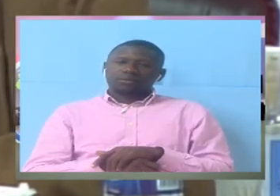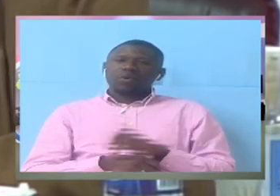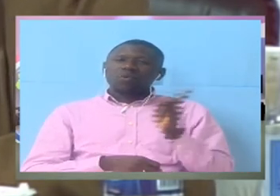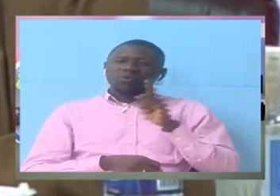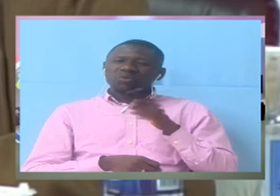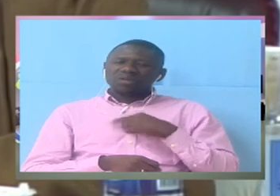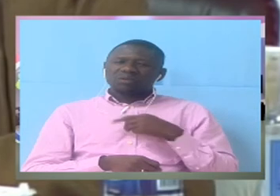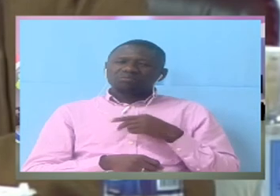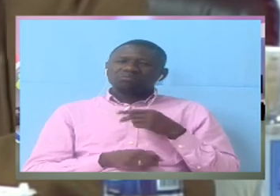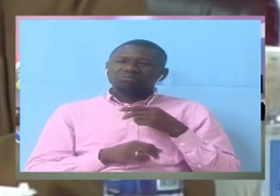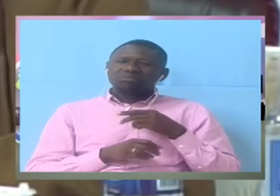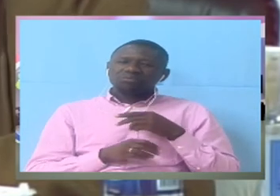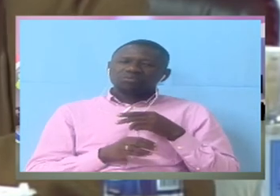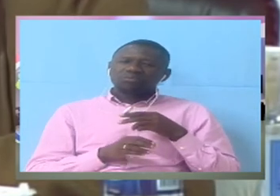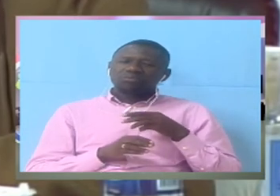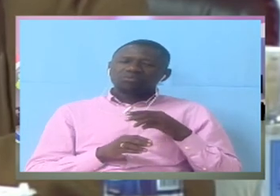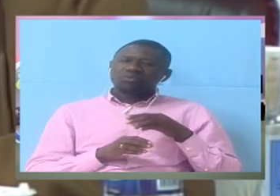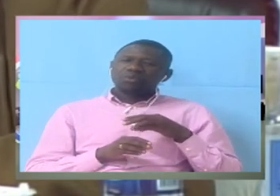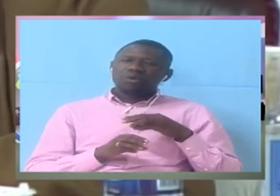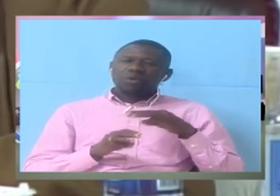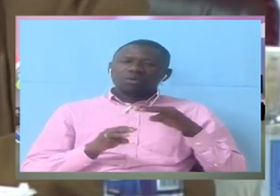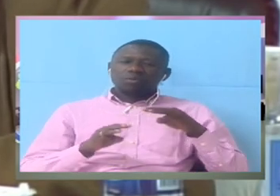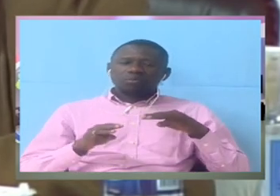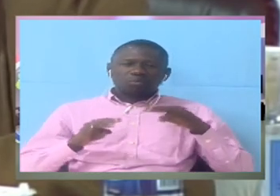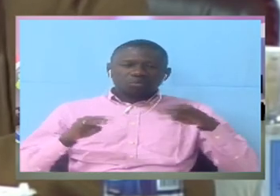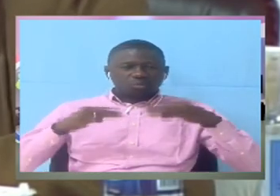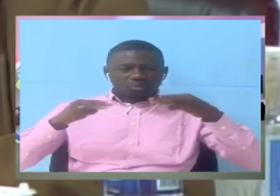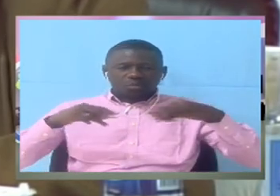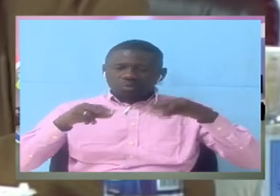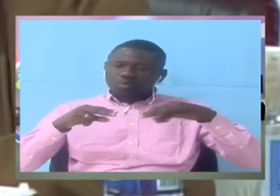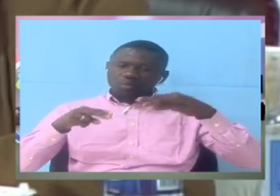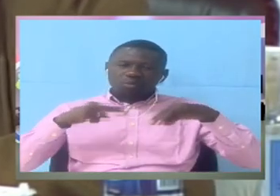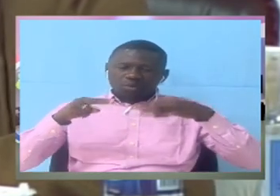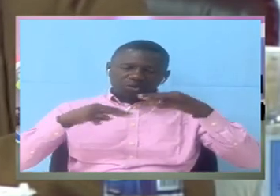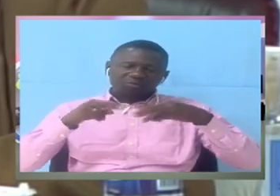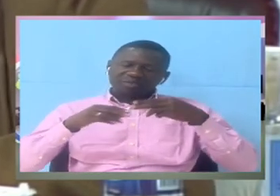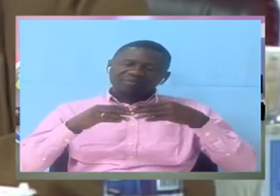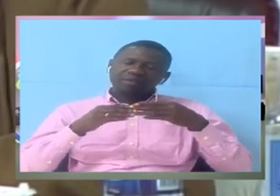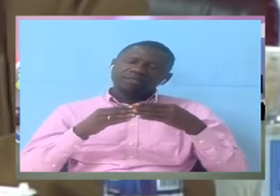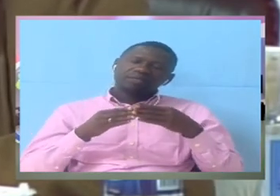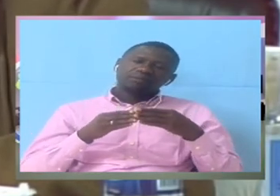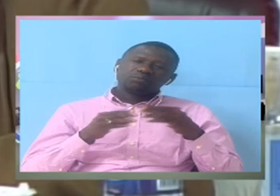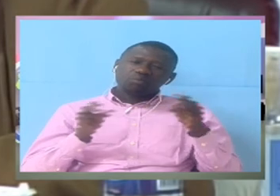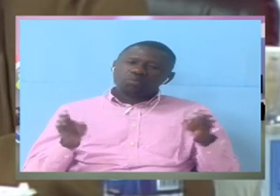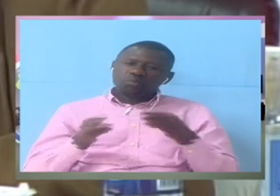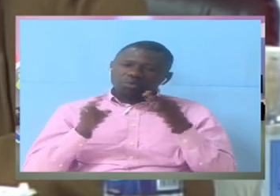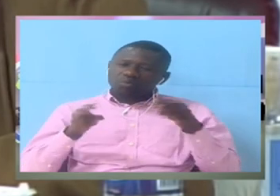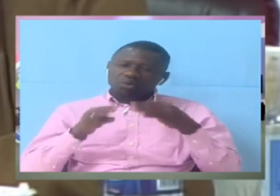that motivated you young guys to be involved in